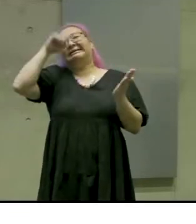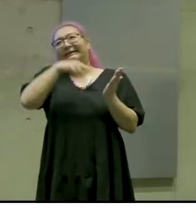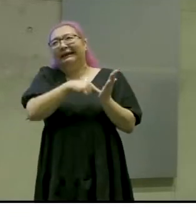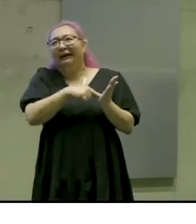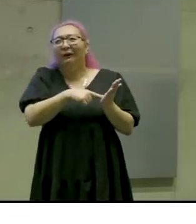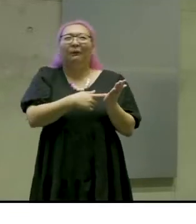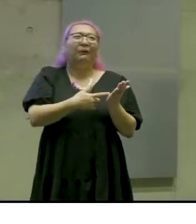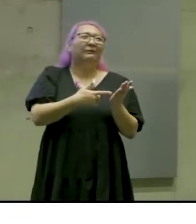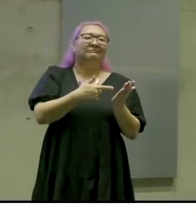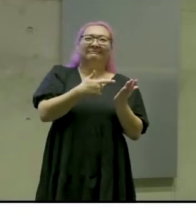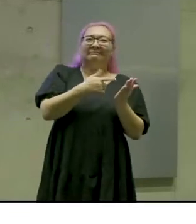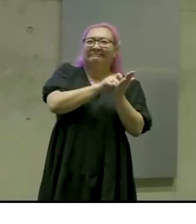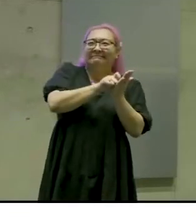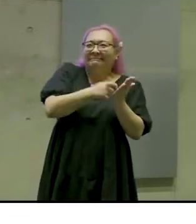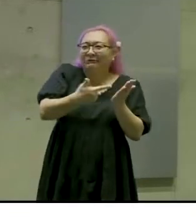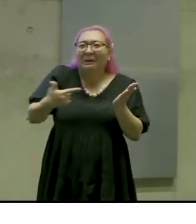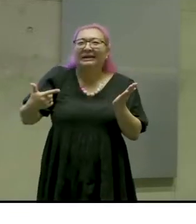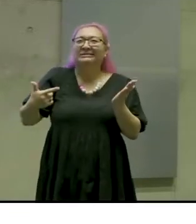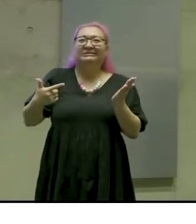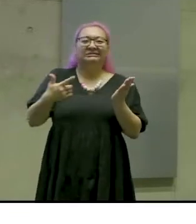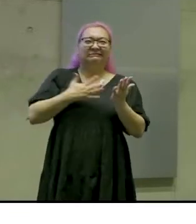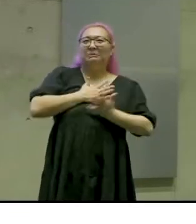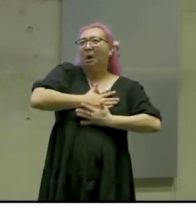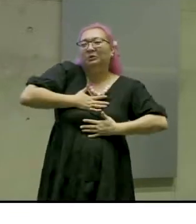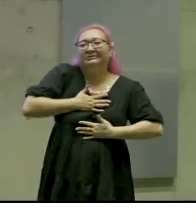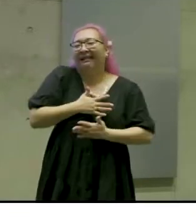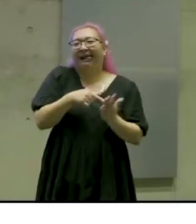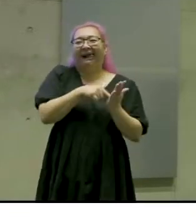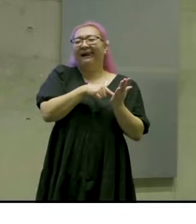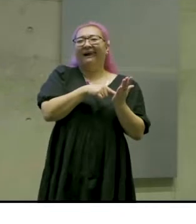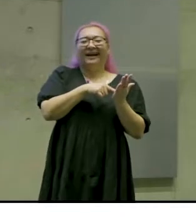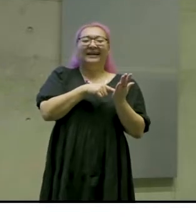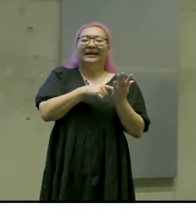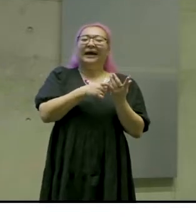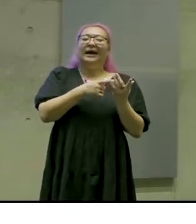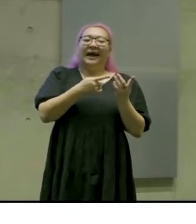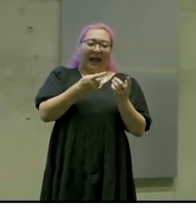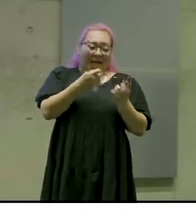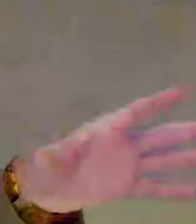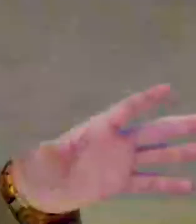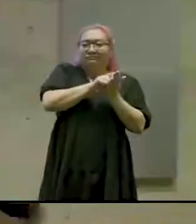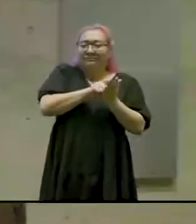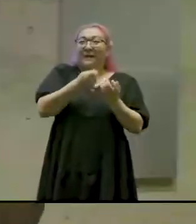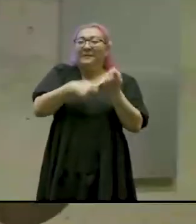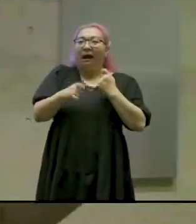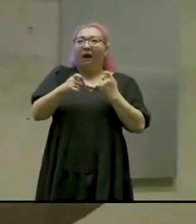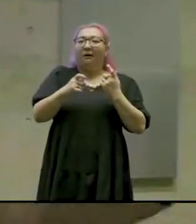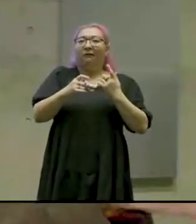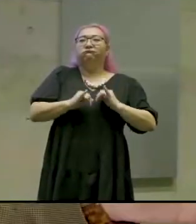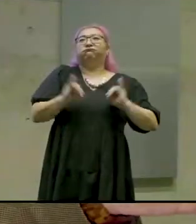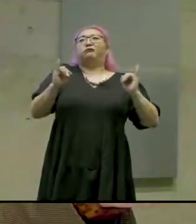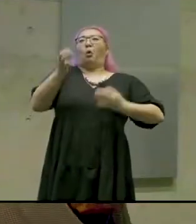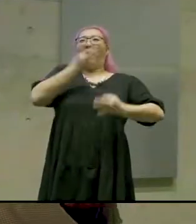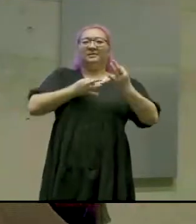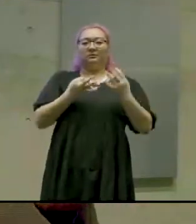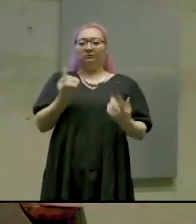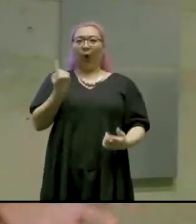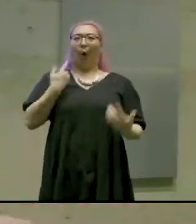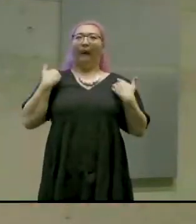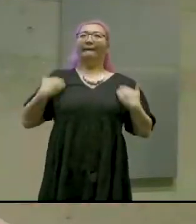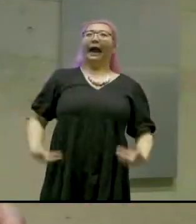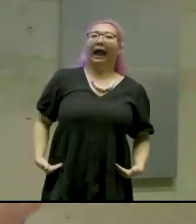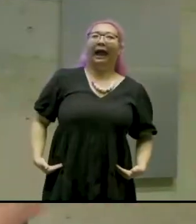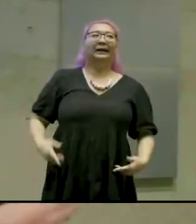And yeah, and it rolls down to existential questions. Who am I? What am I doing here? And yeah, which is like not the point.